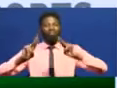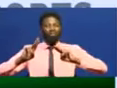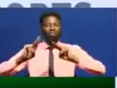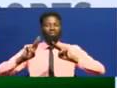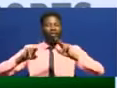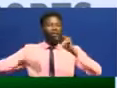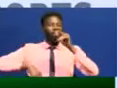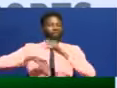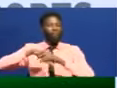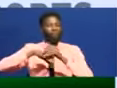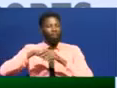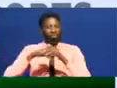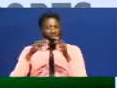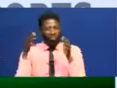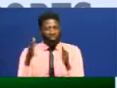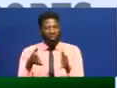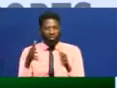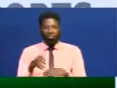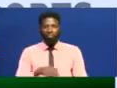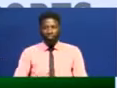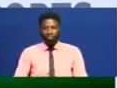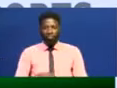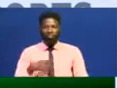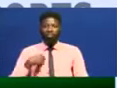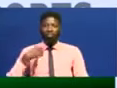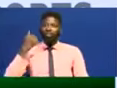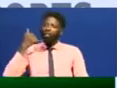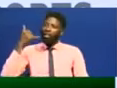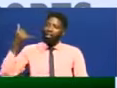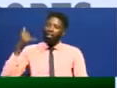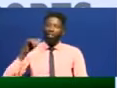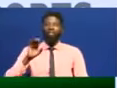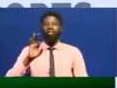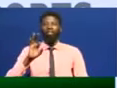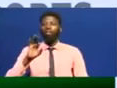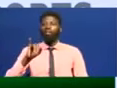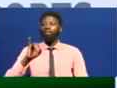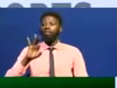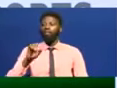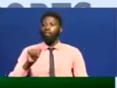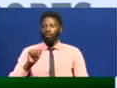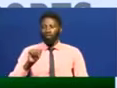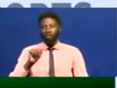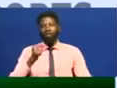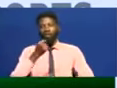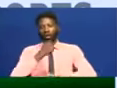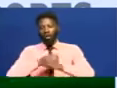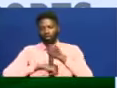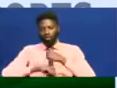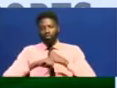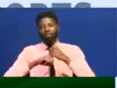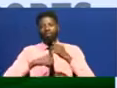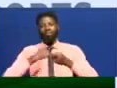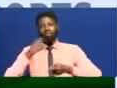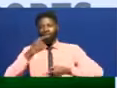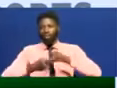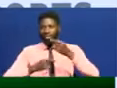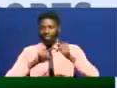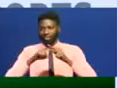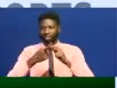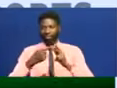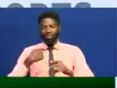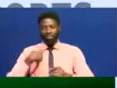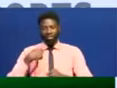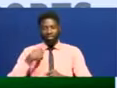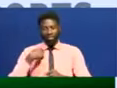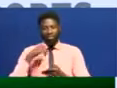immediately. And I placed a call to FIFA. It triggered a series of activities. I traveled to meet